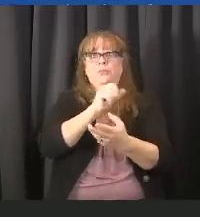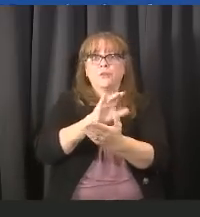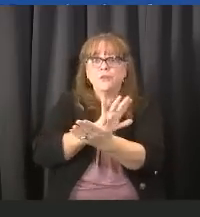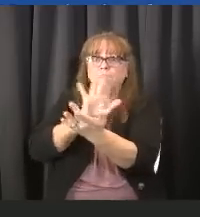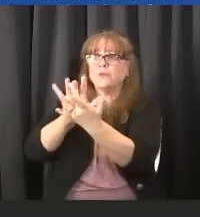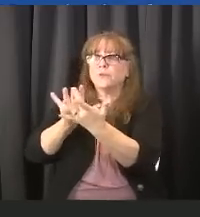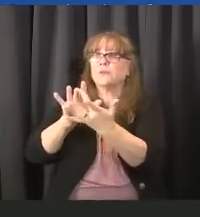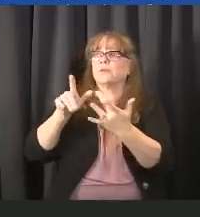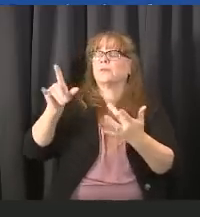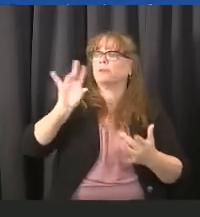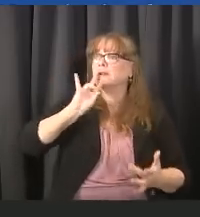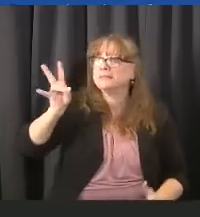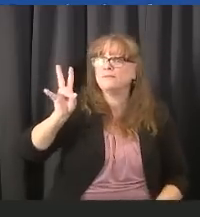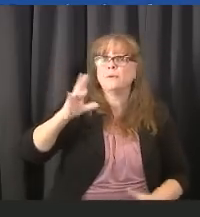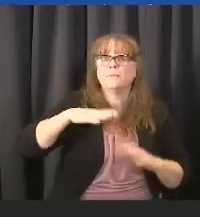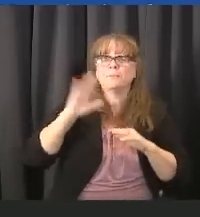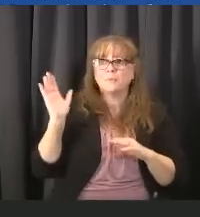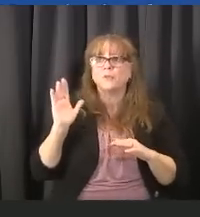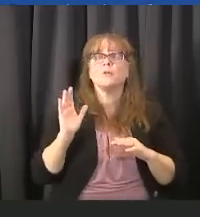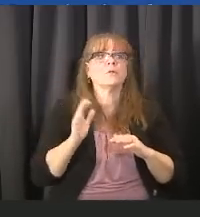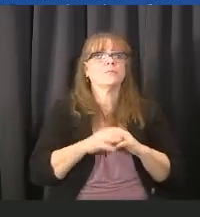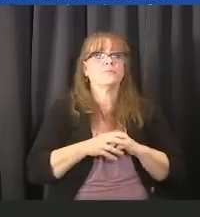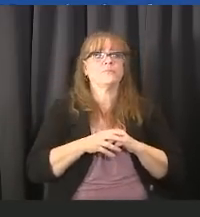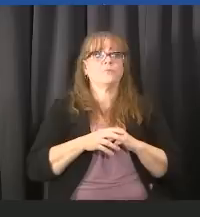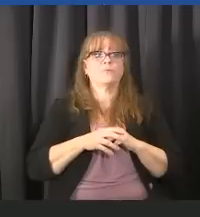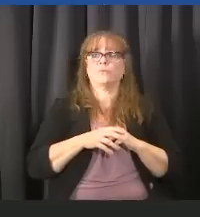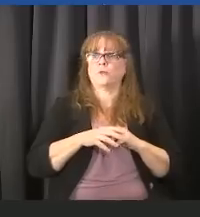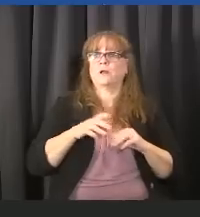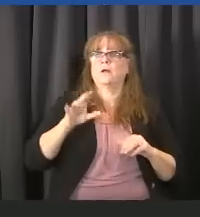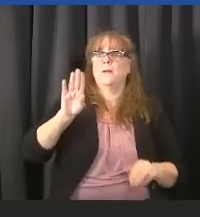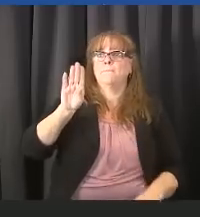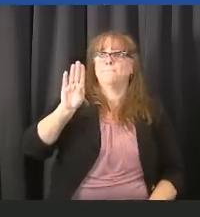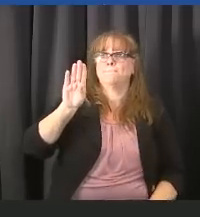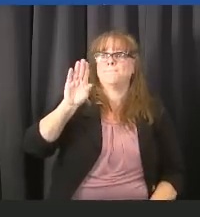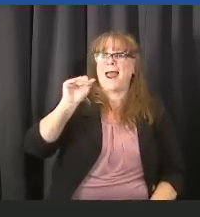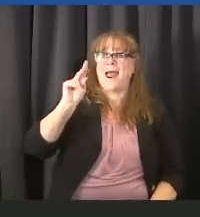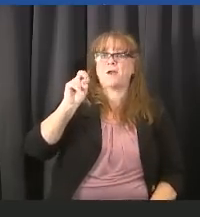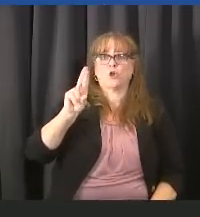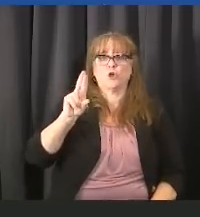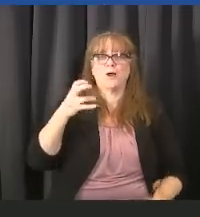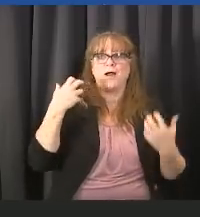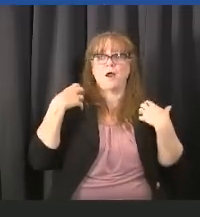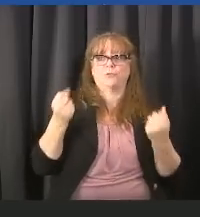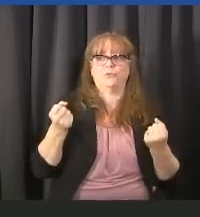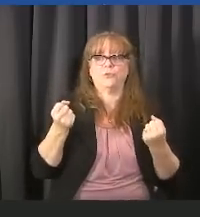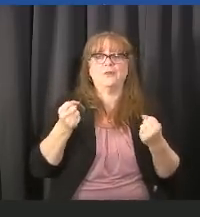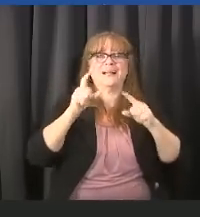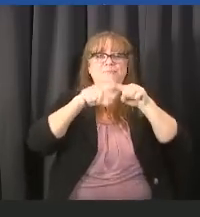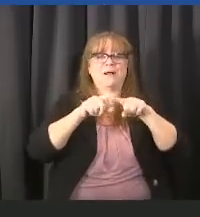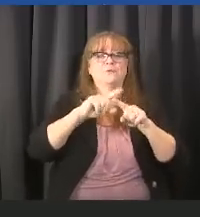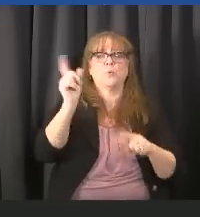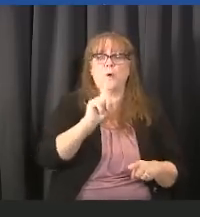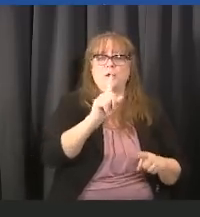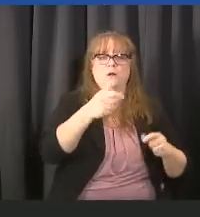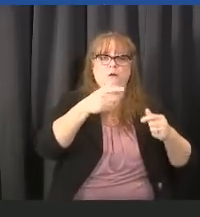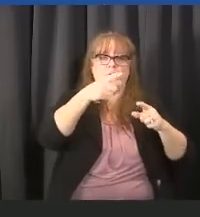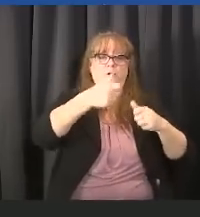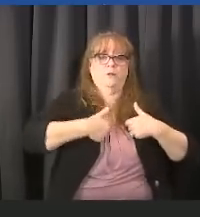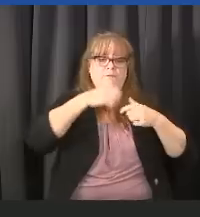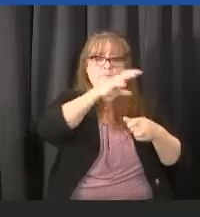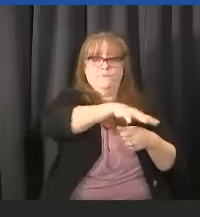years. Banner Health has a location by location sign up in many different parts of our state that you